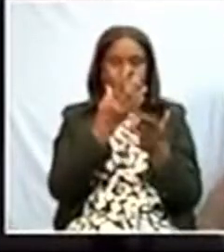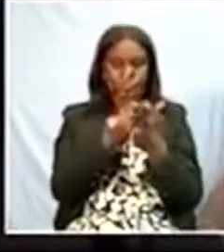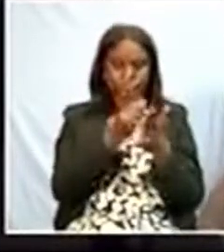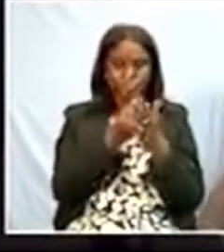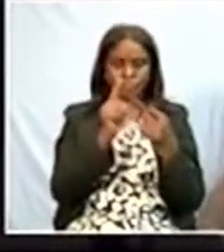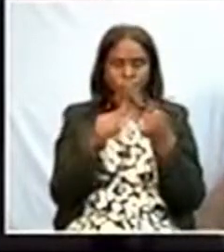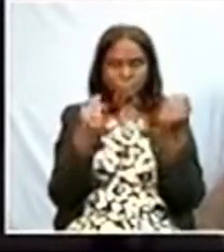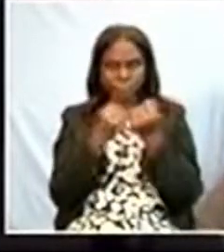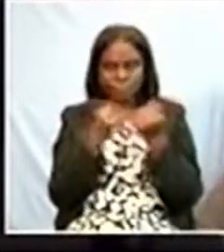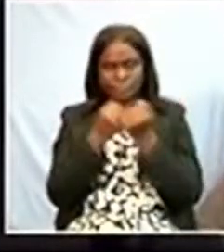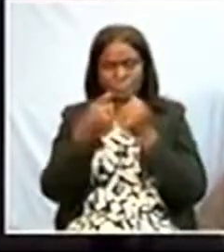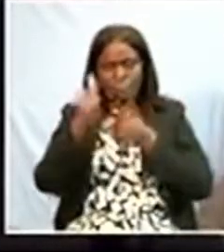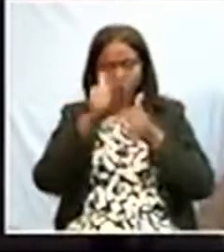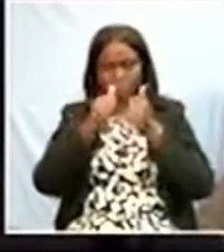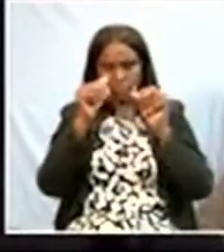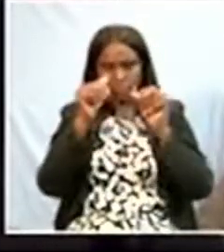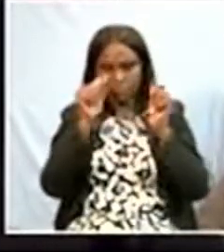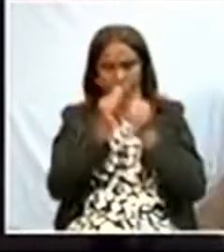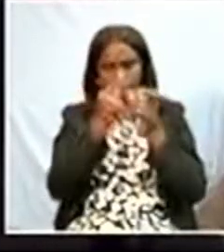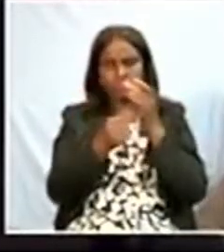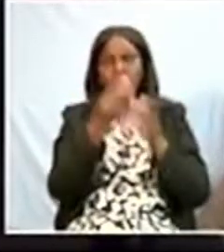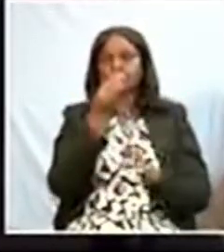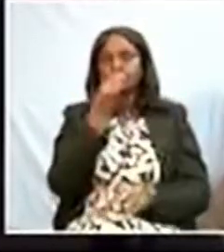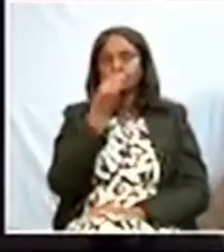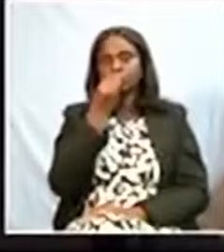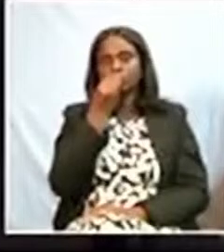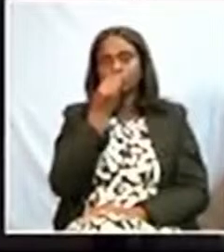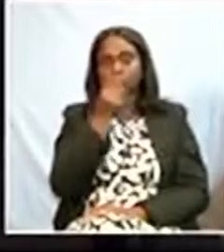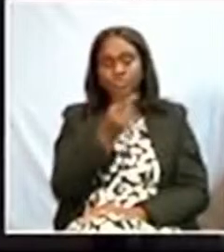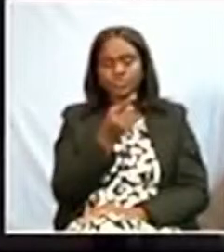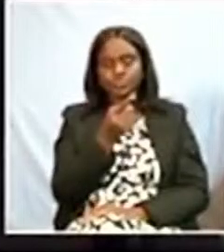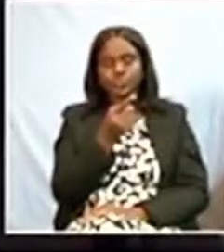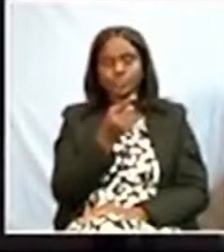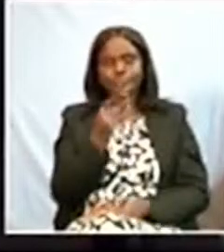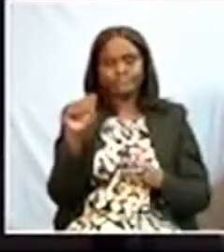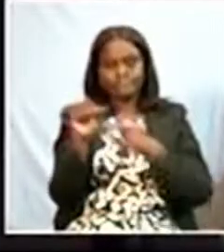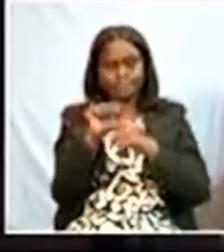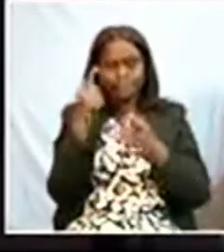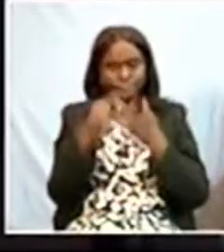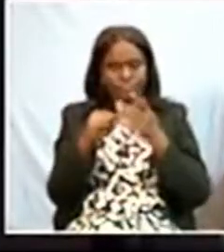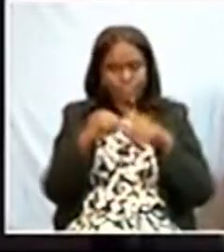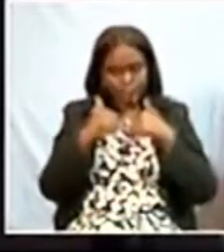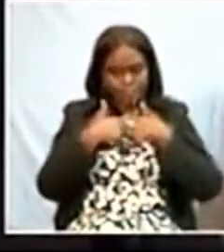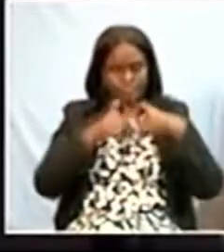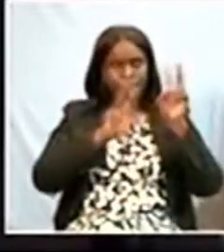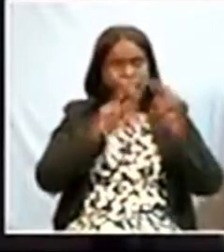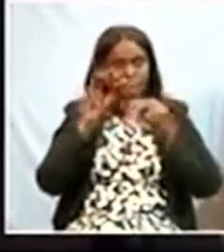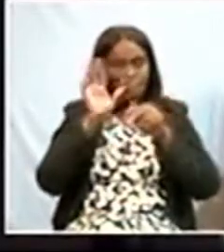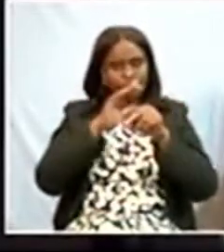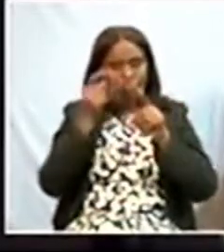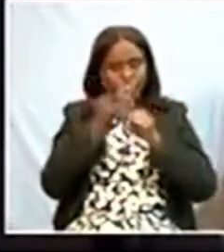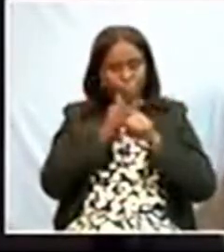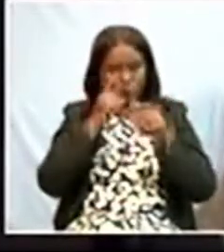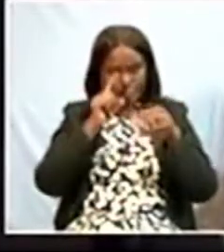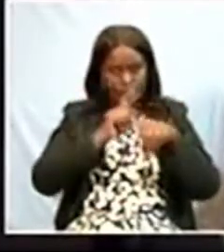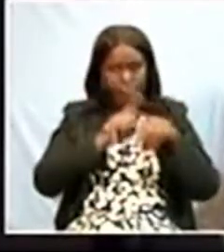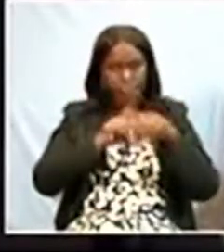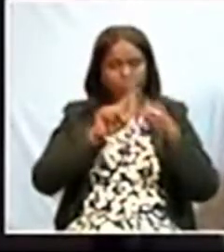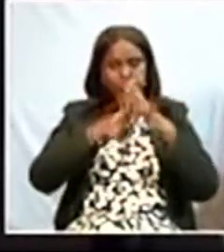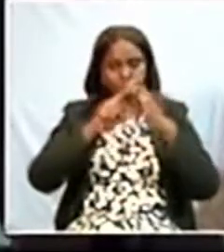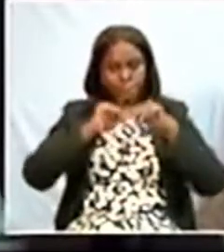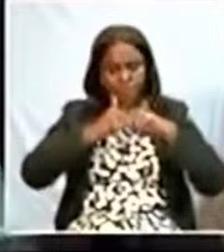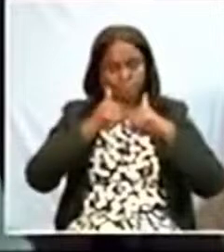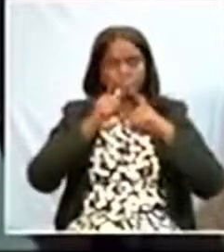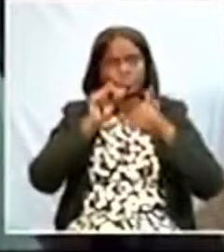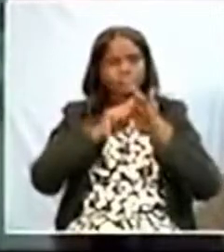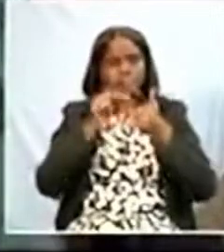to support themselves in terms of food. The trend that we have observed ever since we started this undertaking,